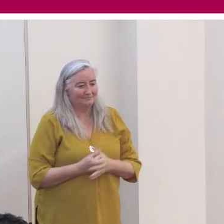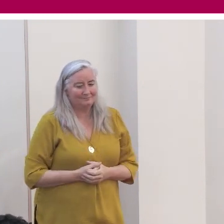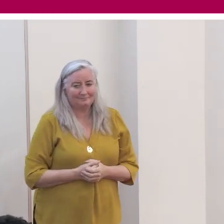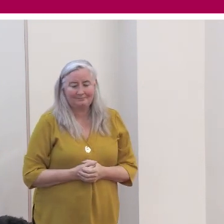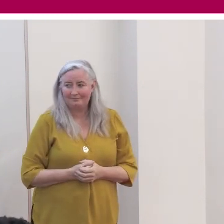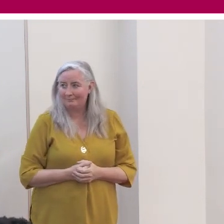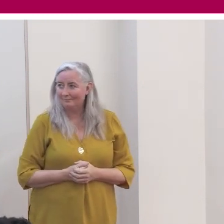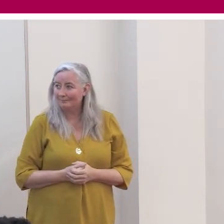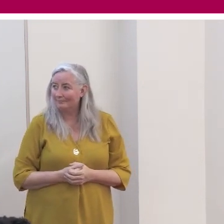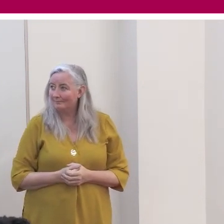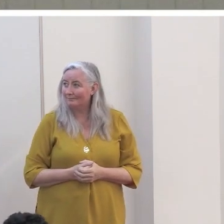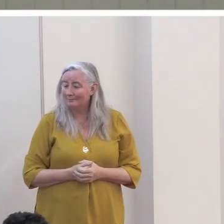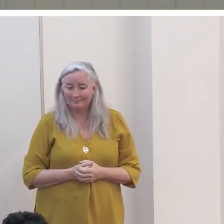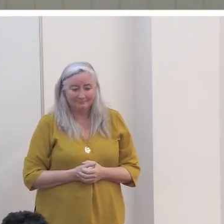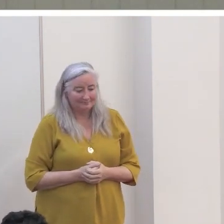time.